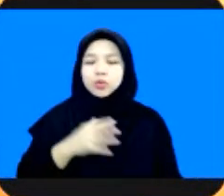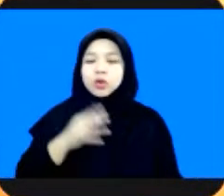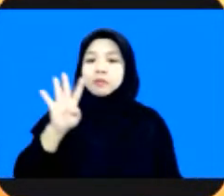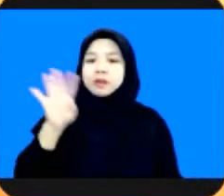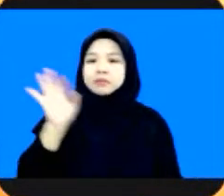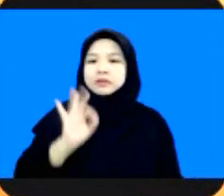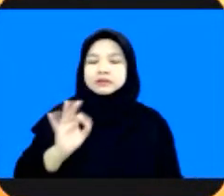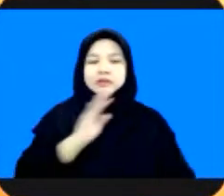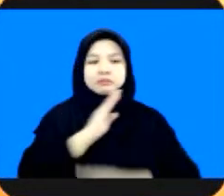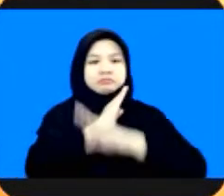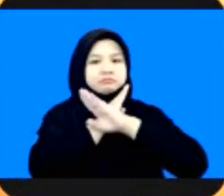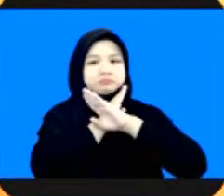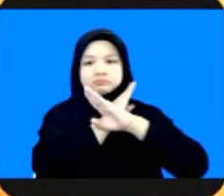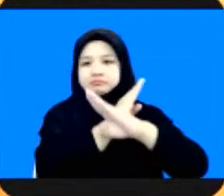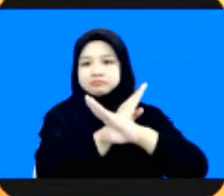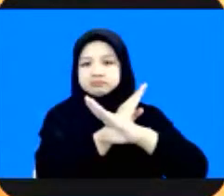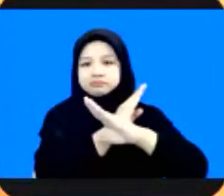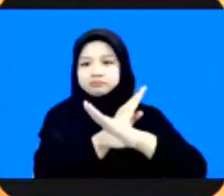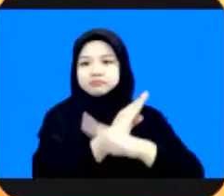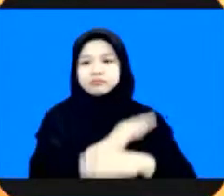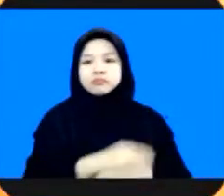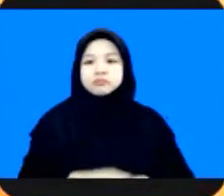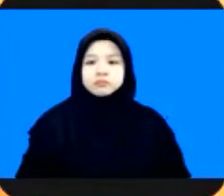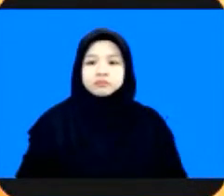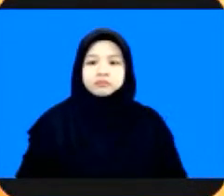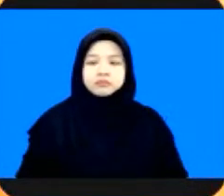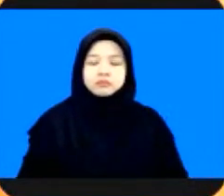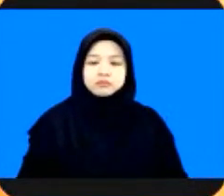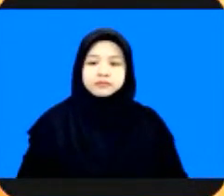But even more interesting than that,